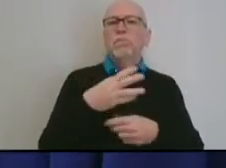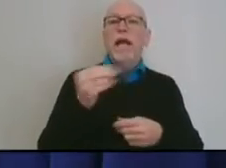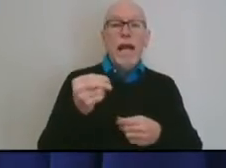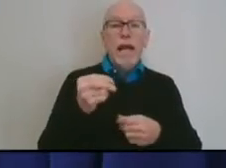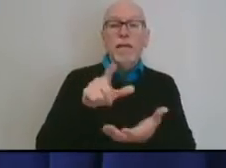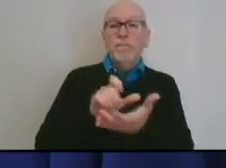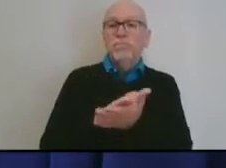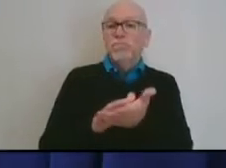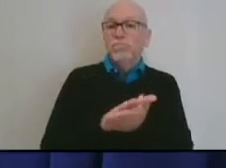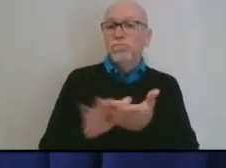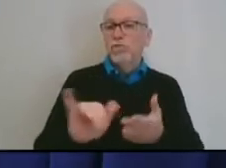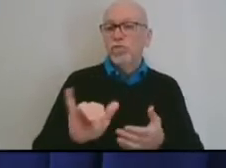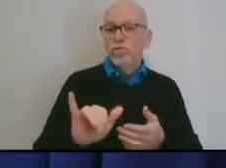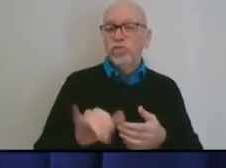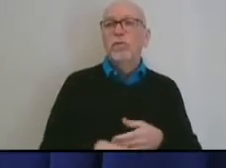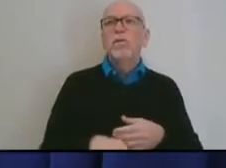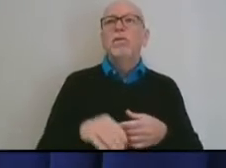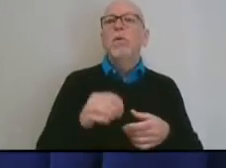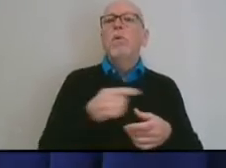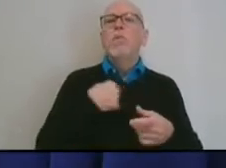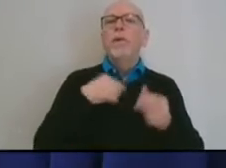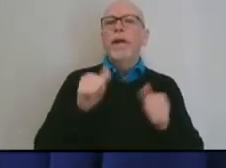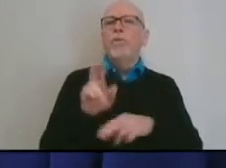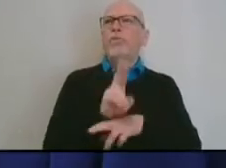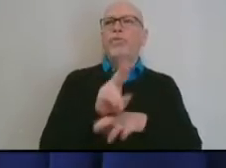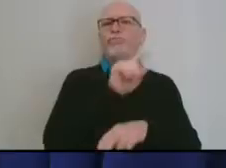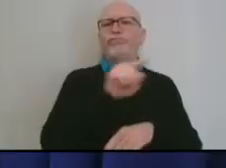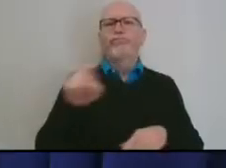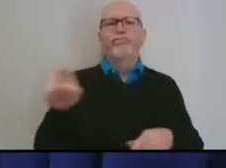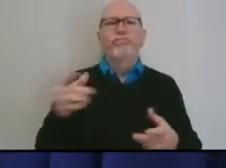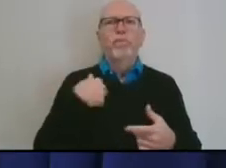matter, and then be able to put them into use. We know that these